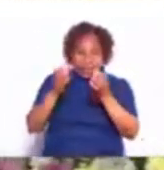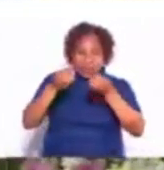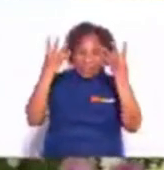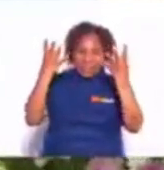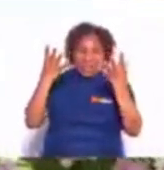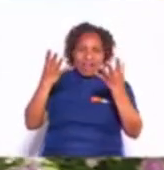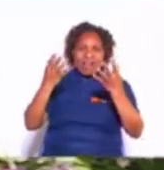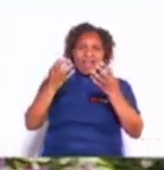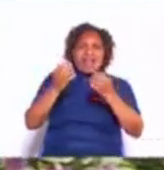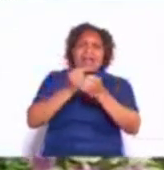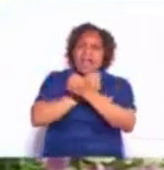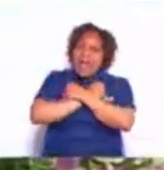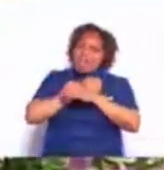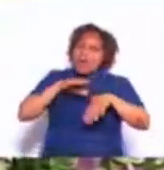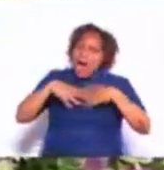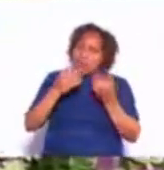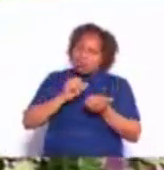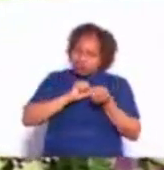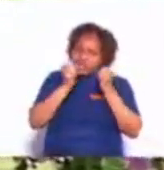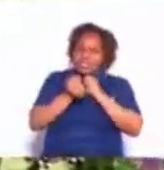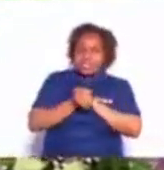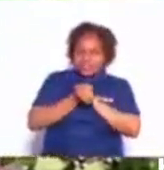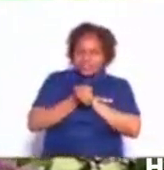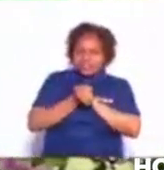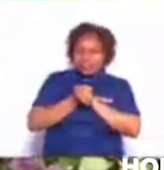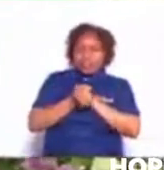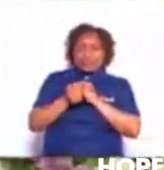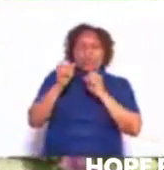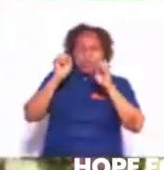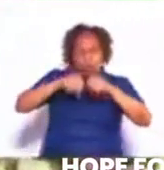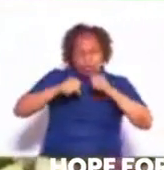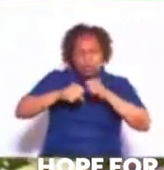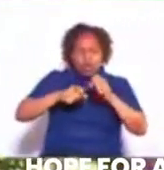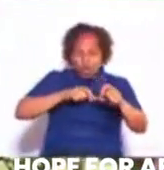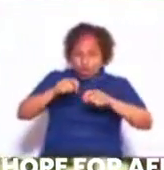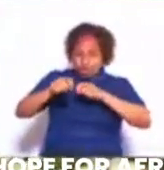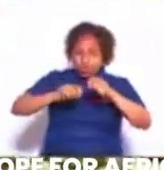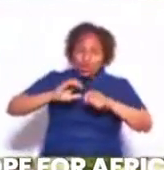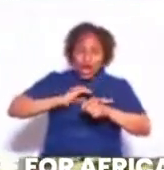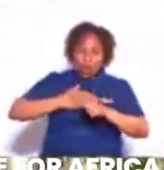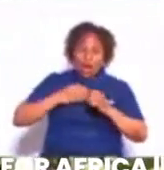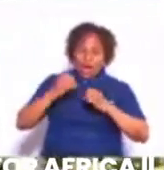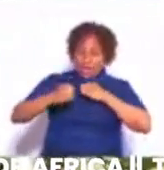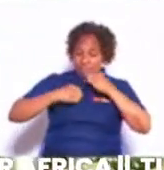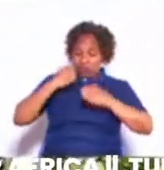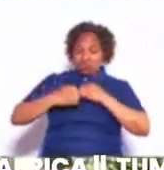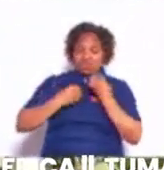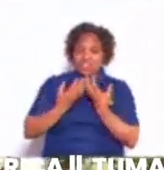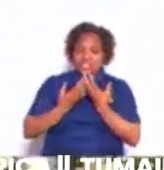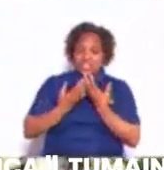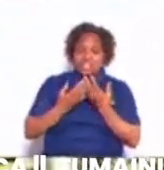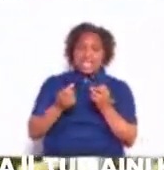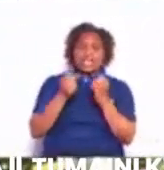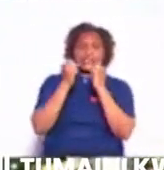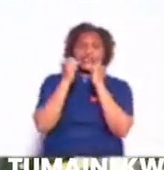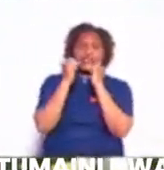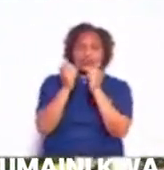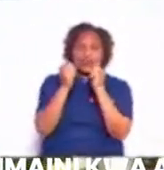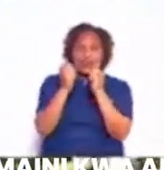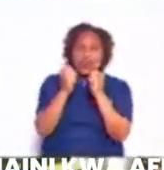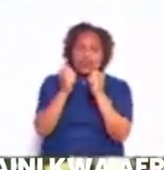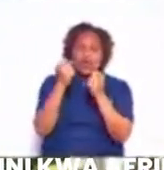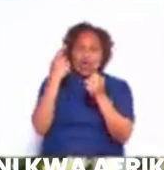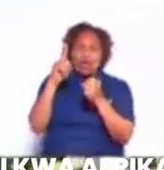how you can change. We can control our emotions. A strong sense of